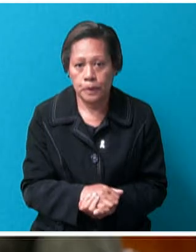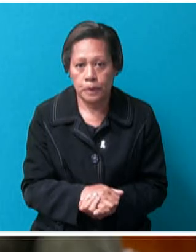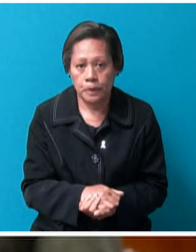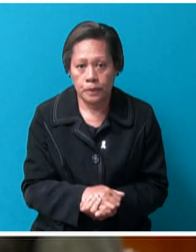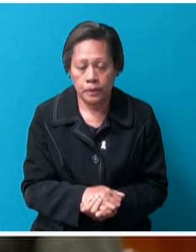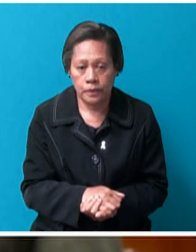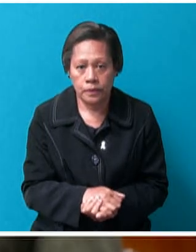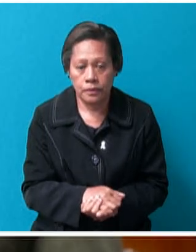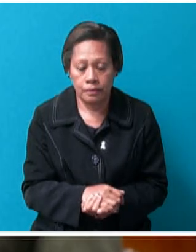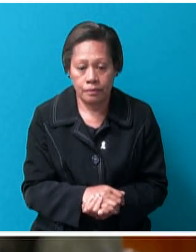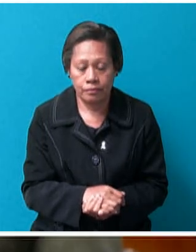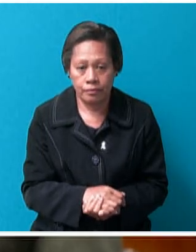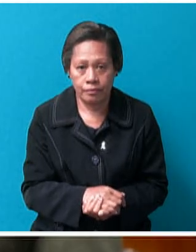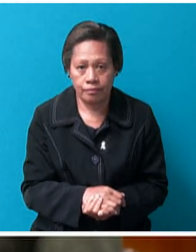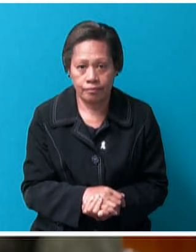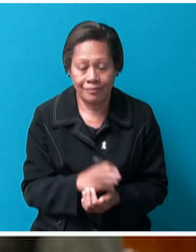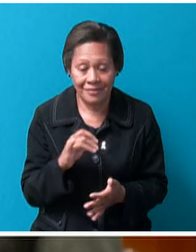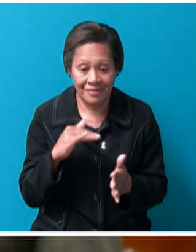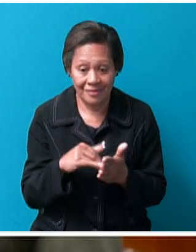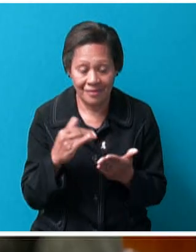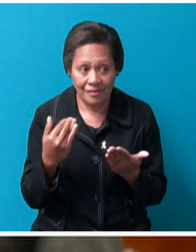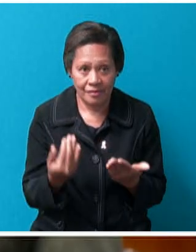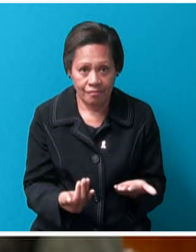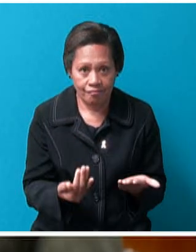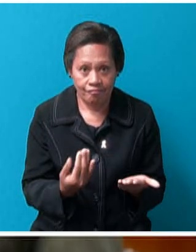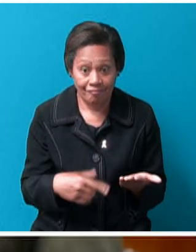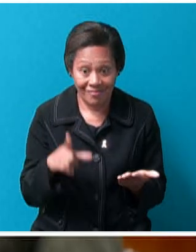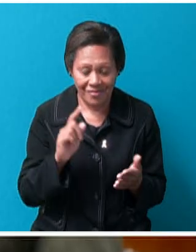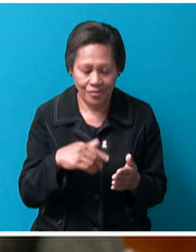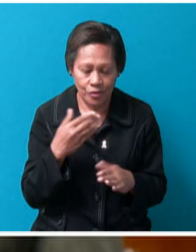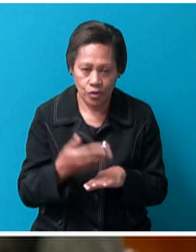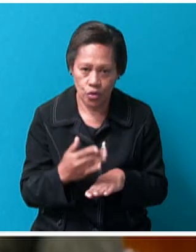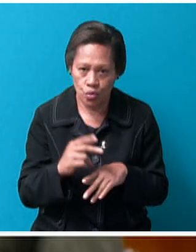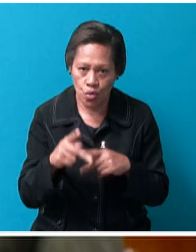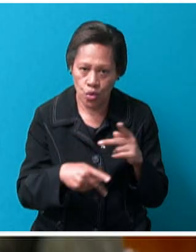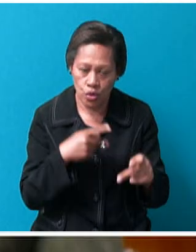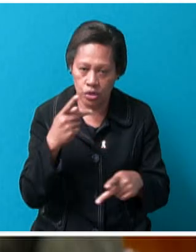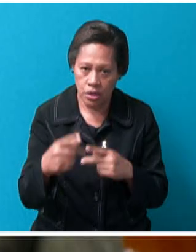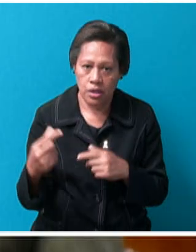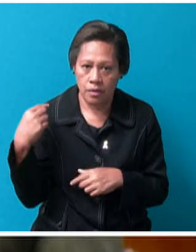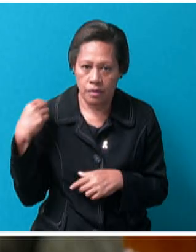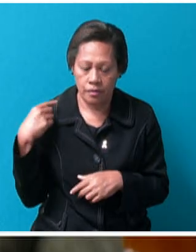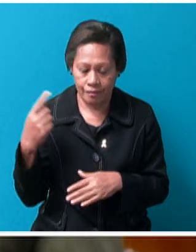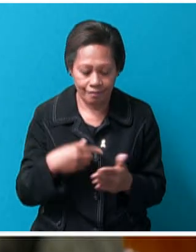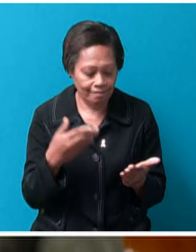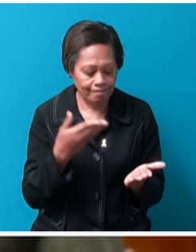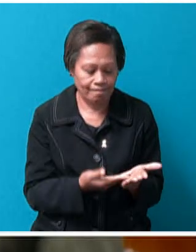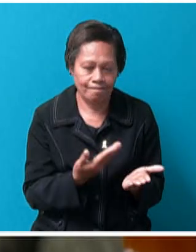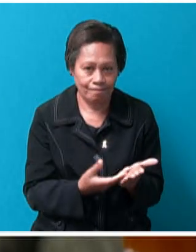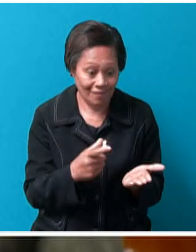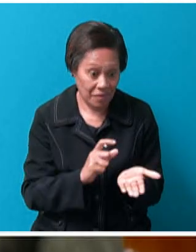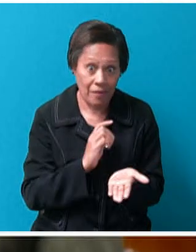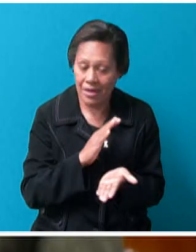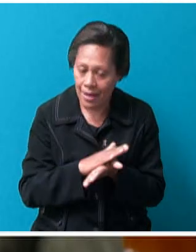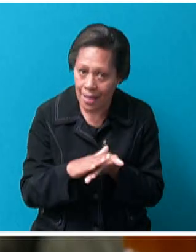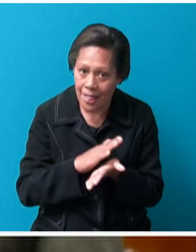let me now turn to how do you process an application. This is also clearly explained in the